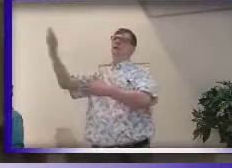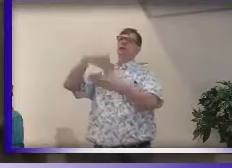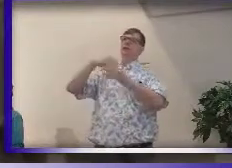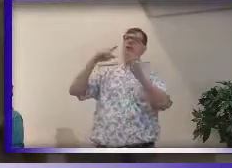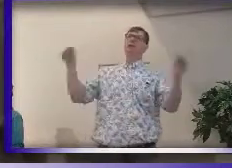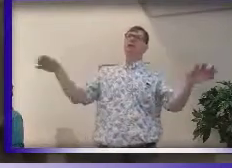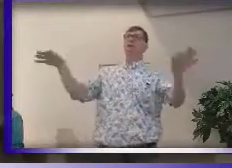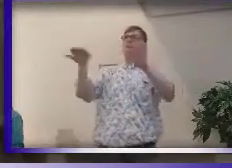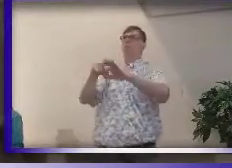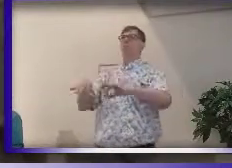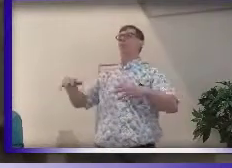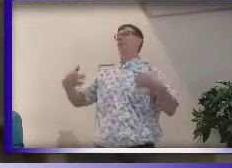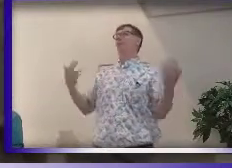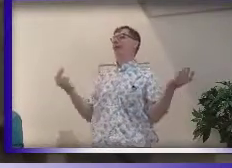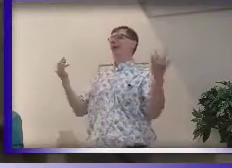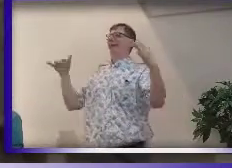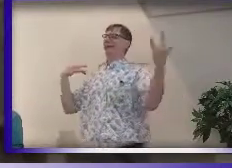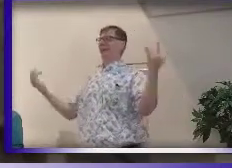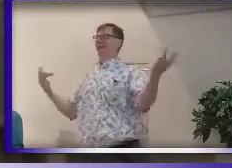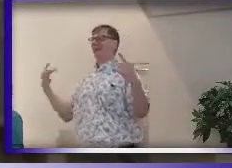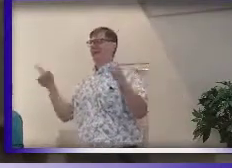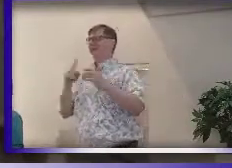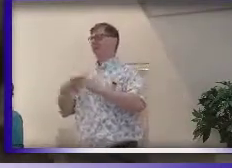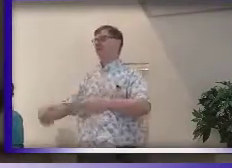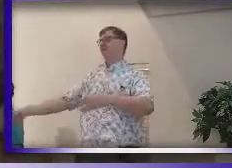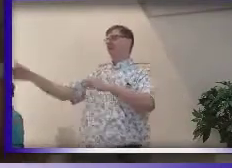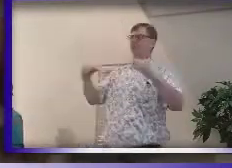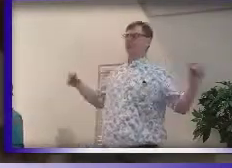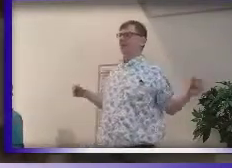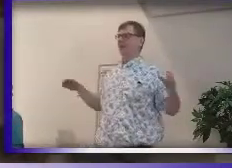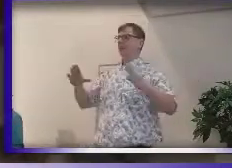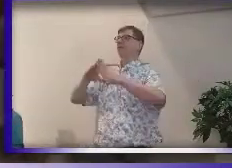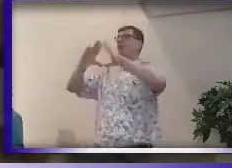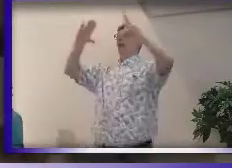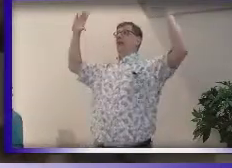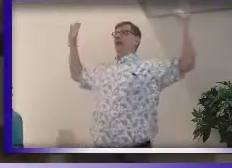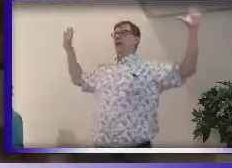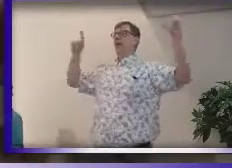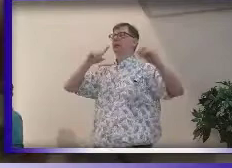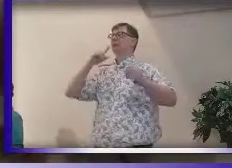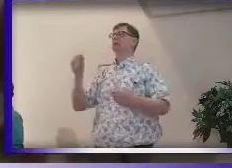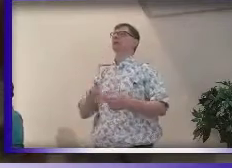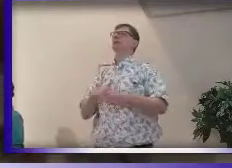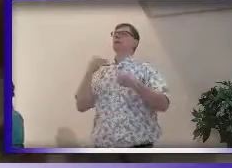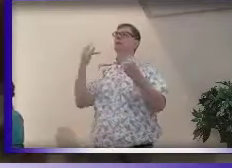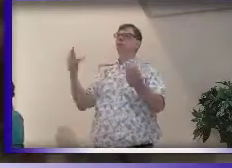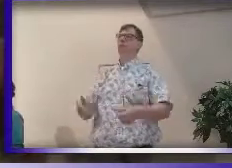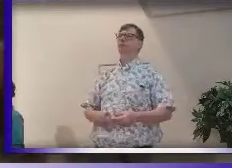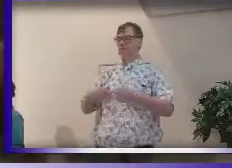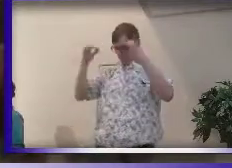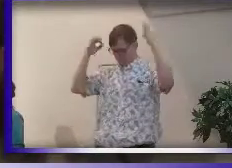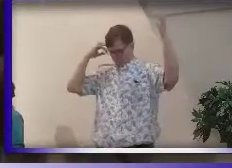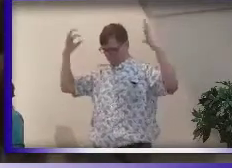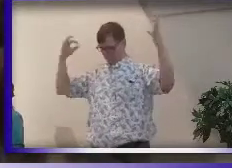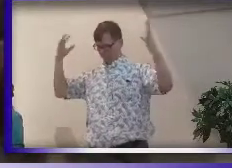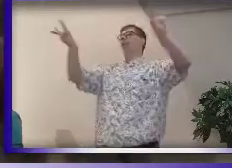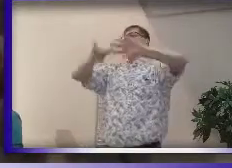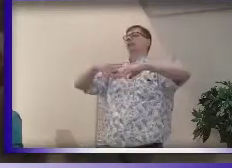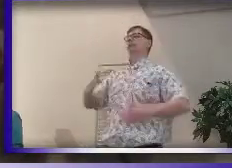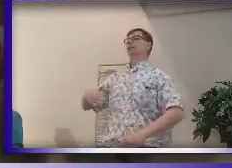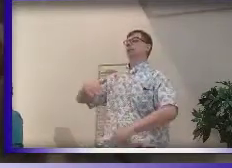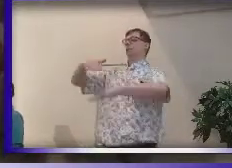looking to be exuberant and allow ourselves to rise up in this holy, holy uprising we have